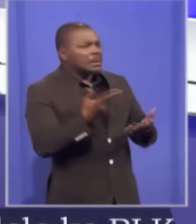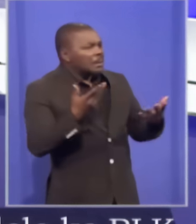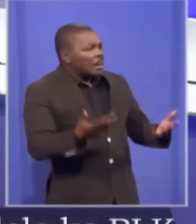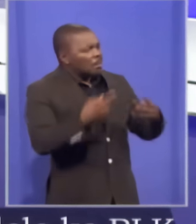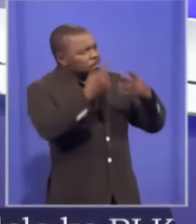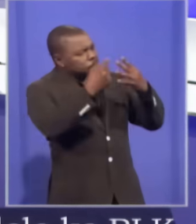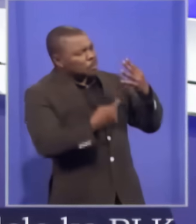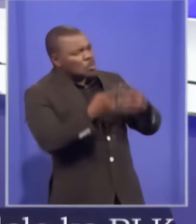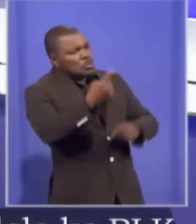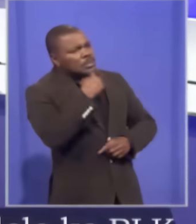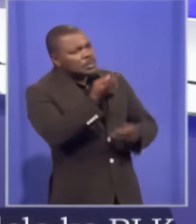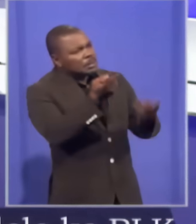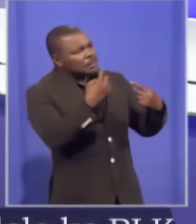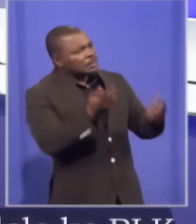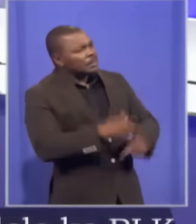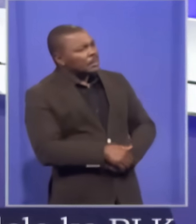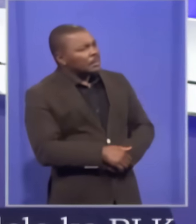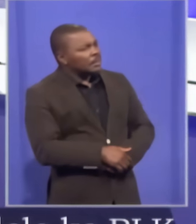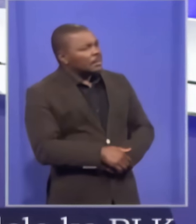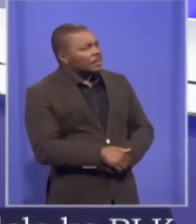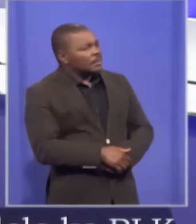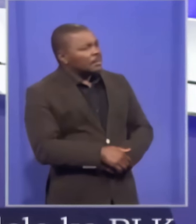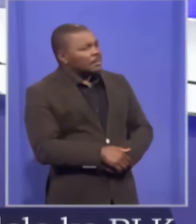tše ka moka?